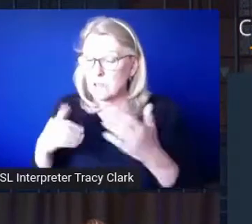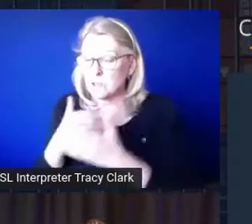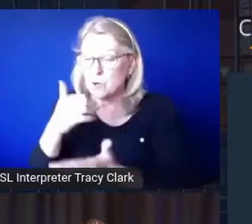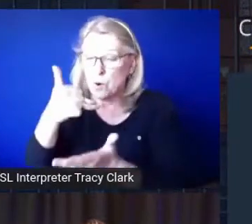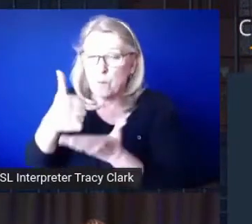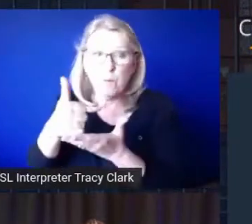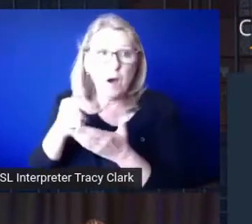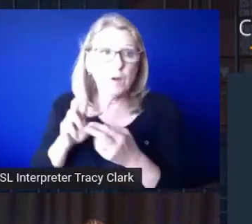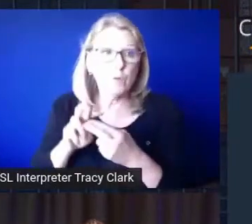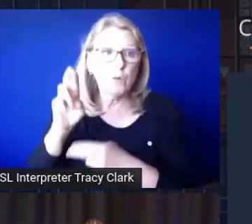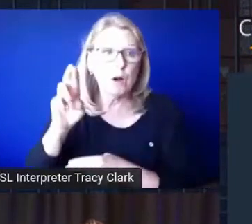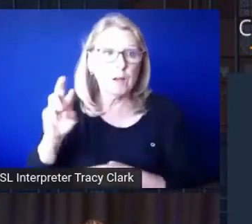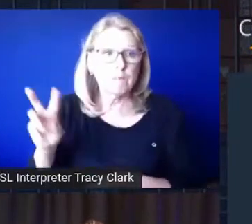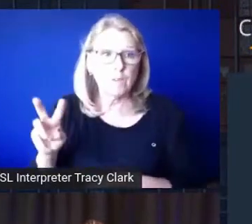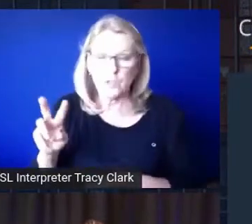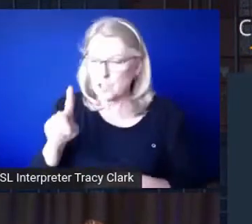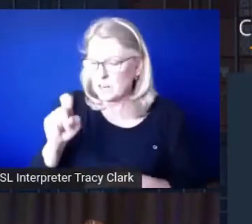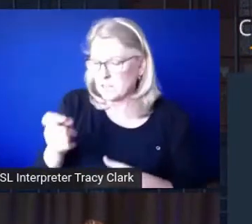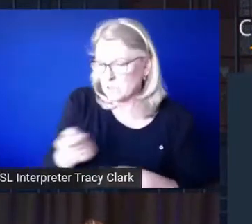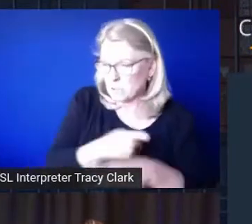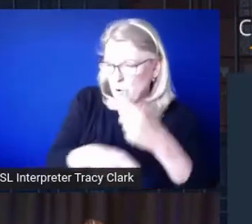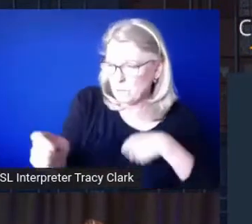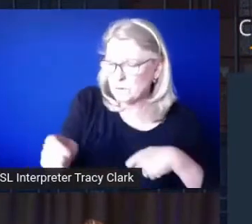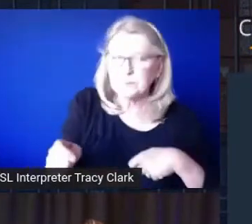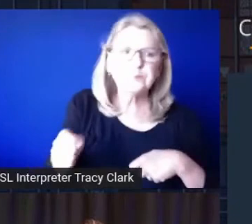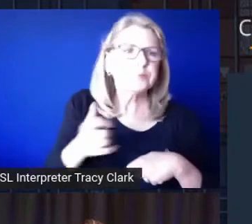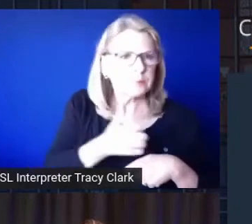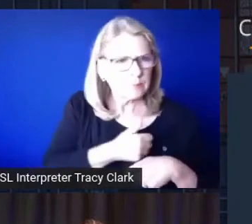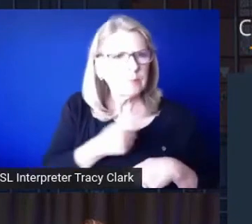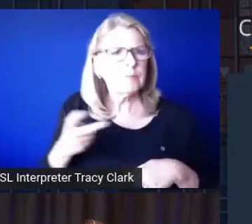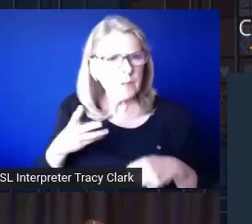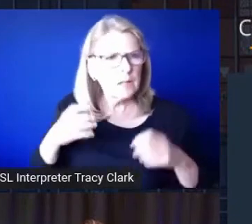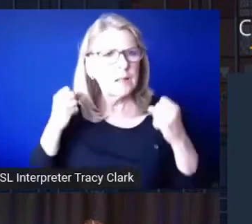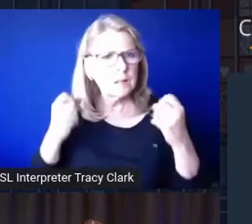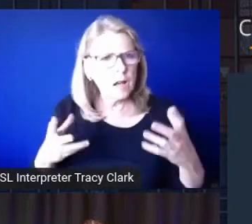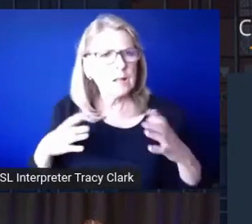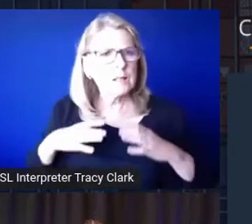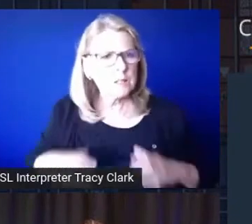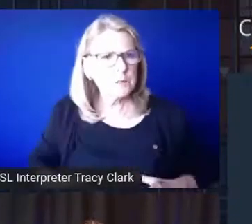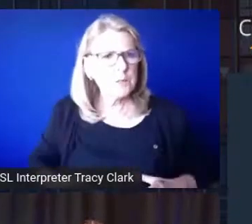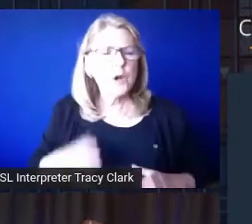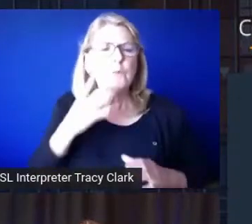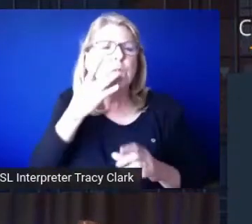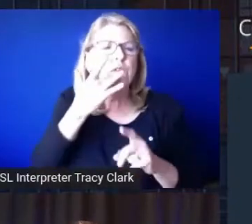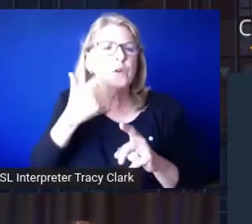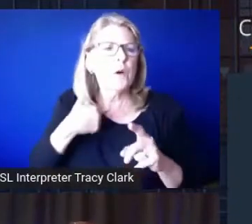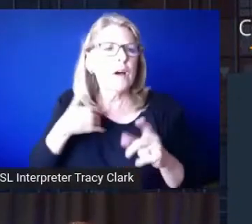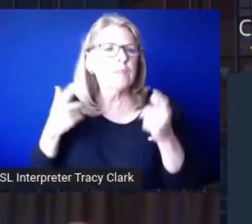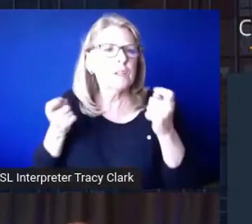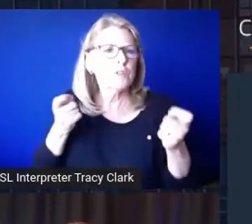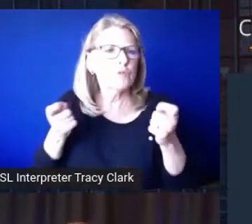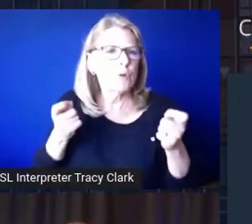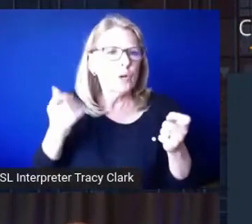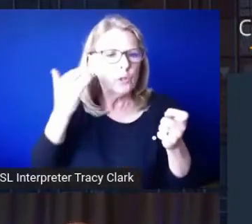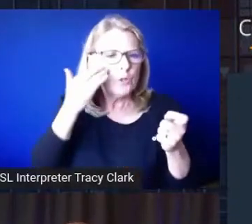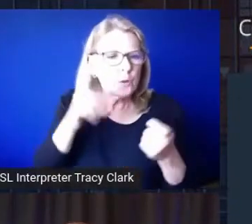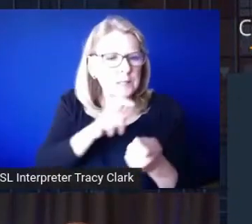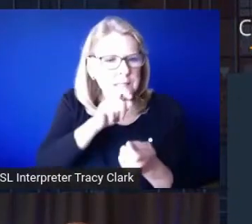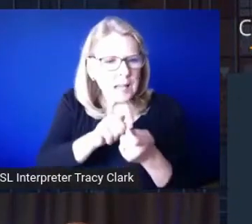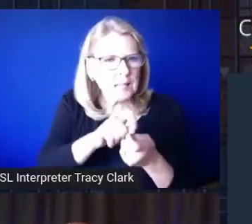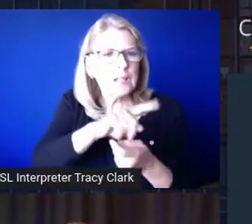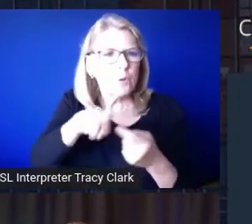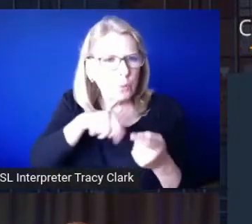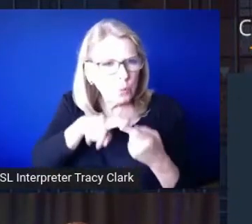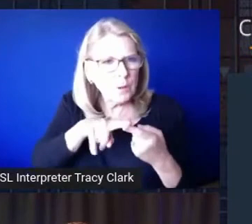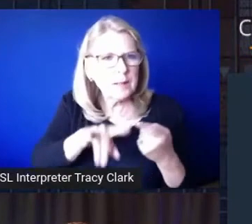prefer to have this control, so they know exactly when it happens. And as we observed with the operator,